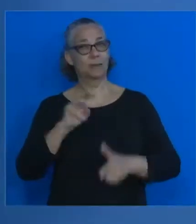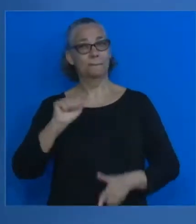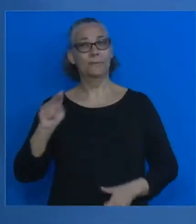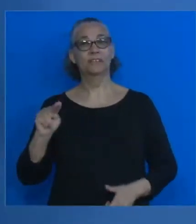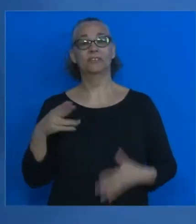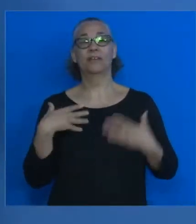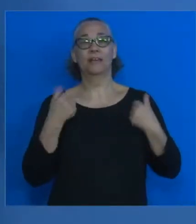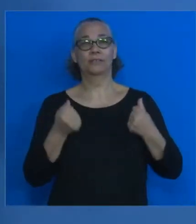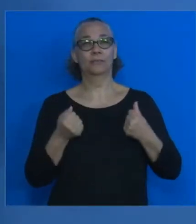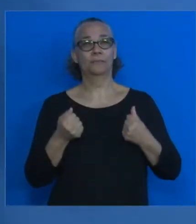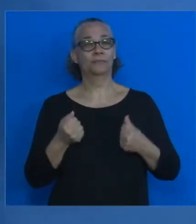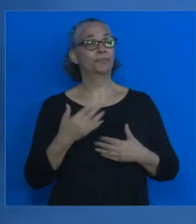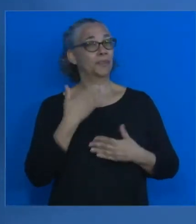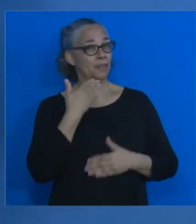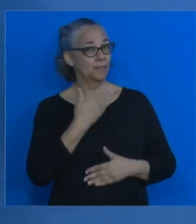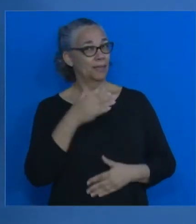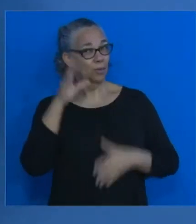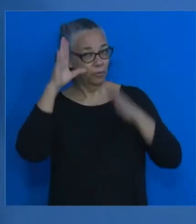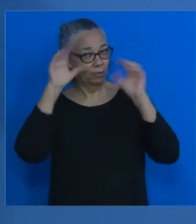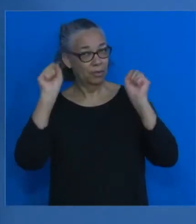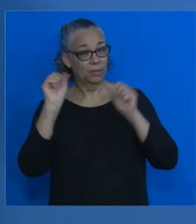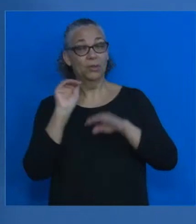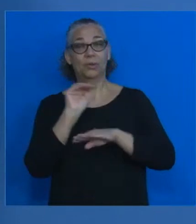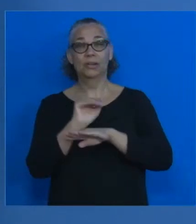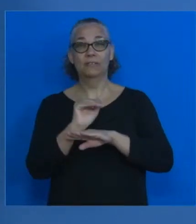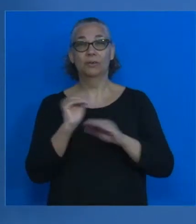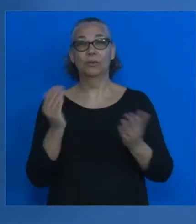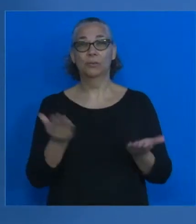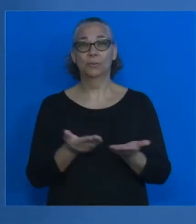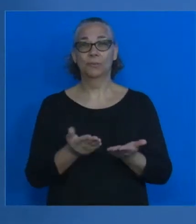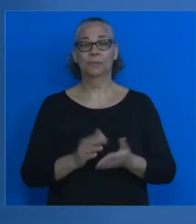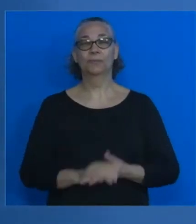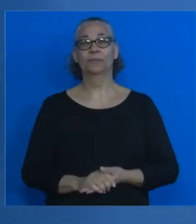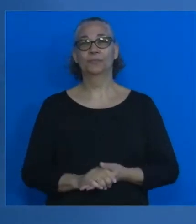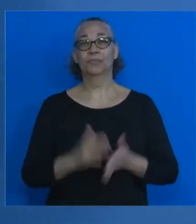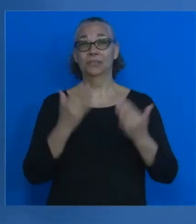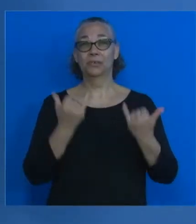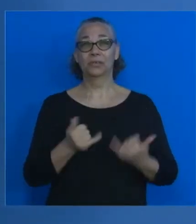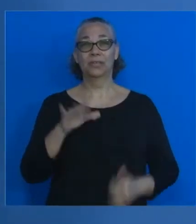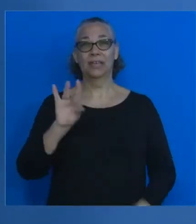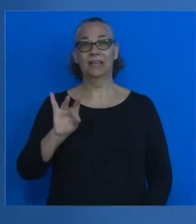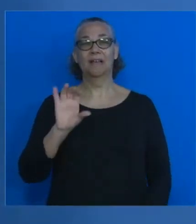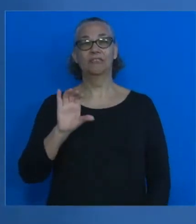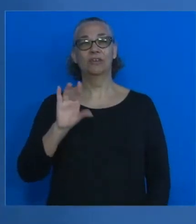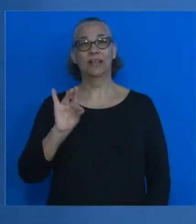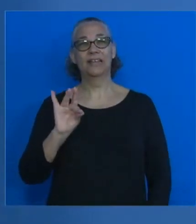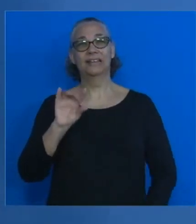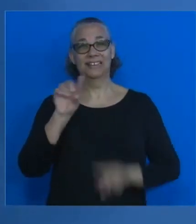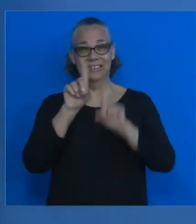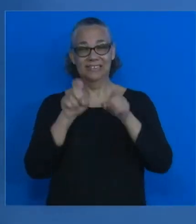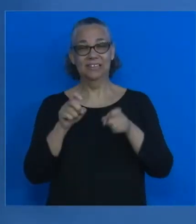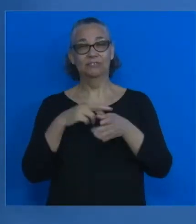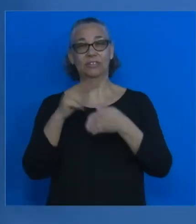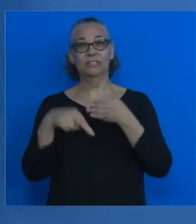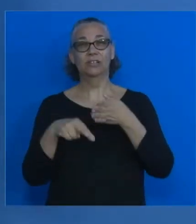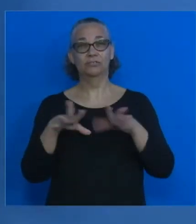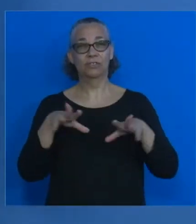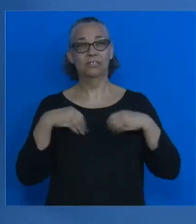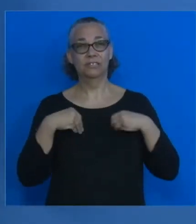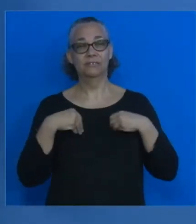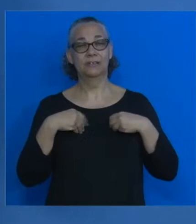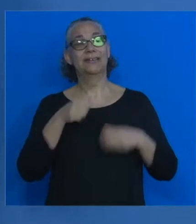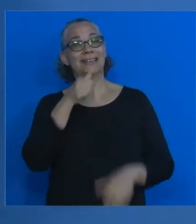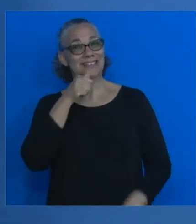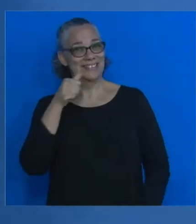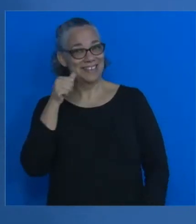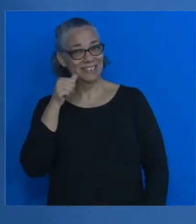Minister? Thank you, Premier. Good evening, everyone. Today there were 808 test results received by the Ministry of Health,